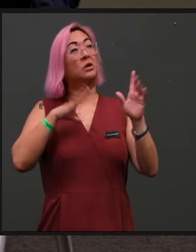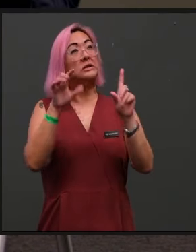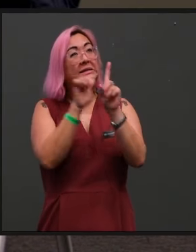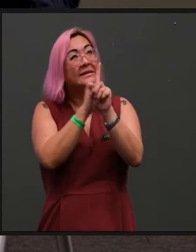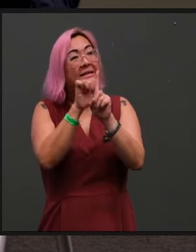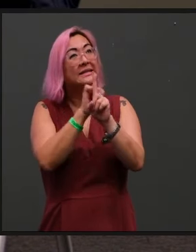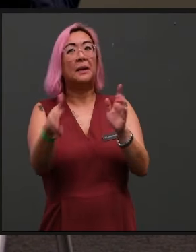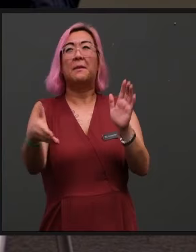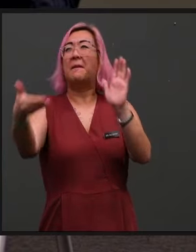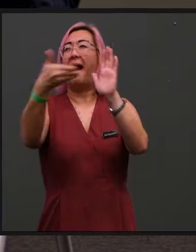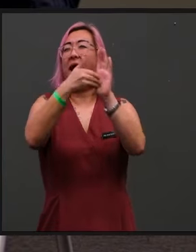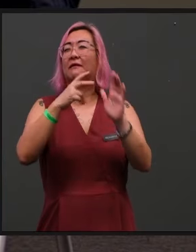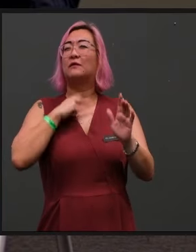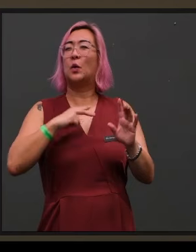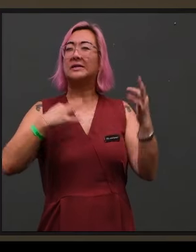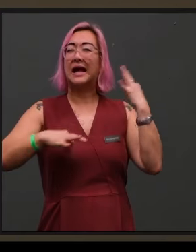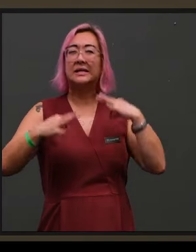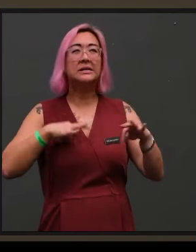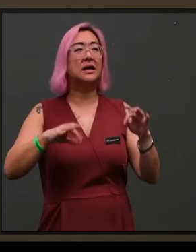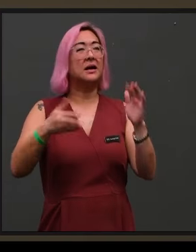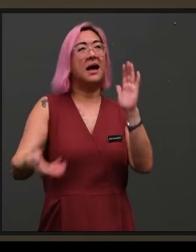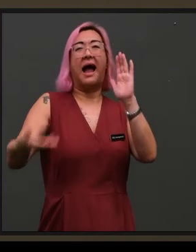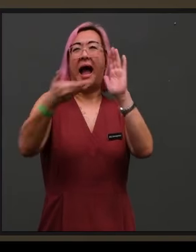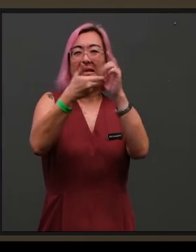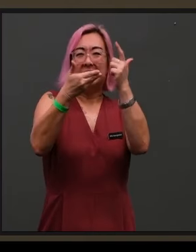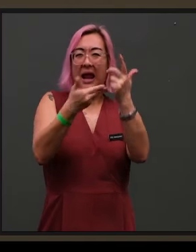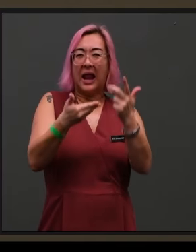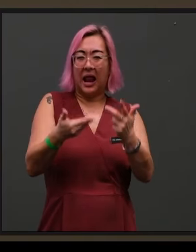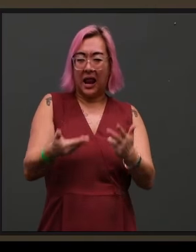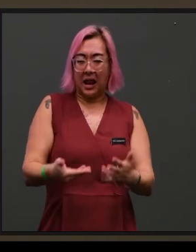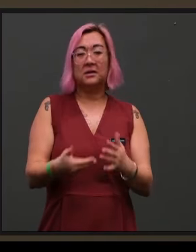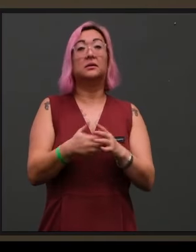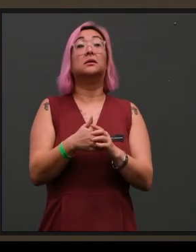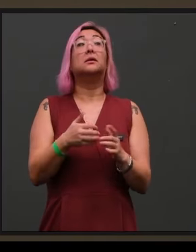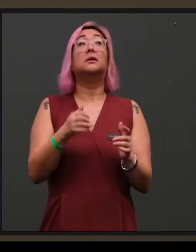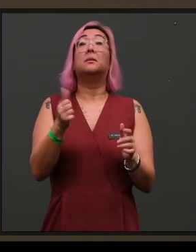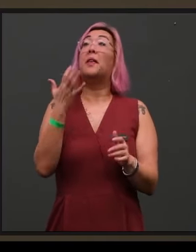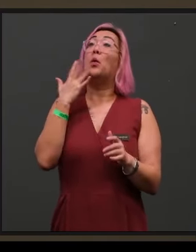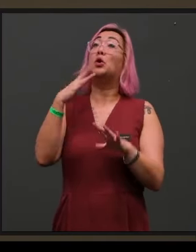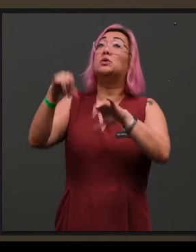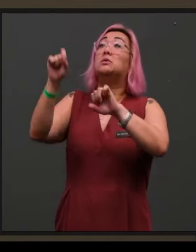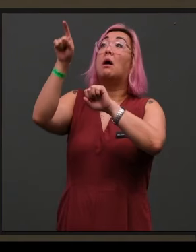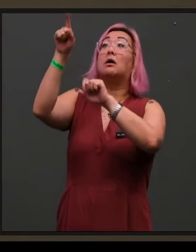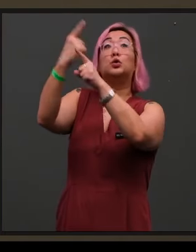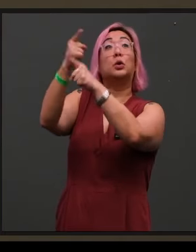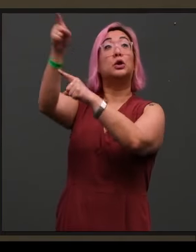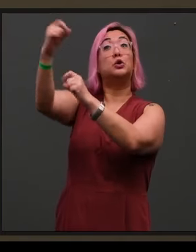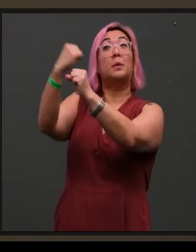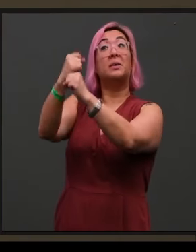didn't get time to do. But then when we started talking to publishers, they were like, well, no,